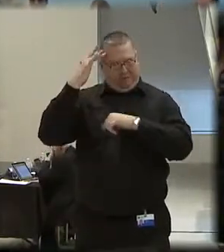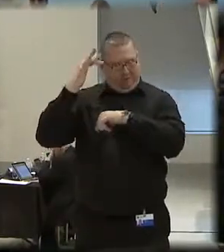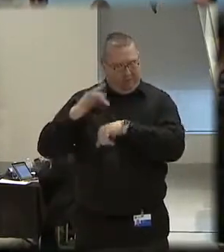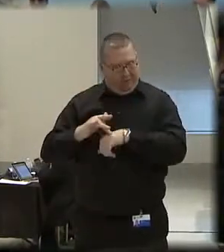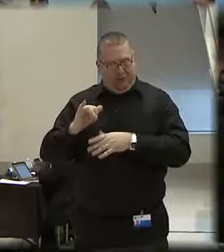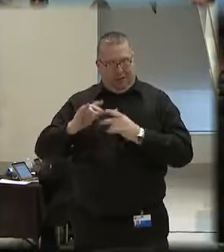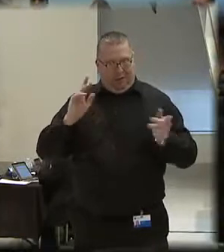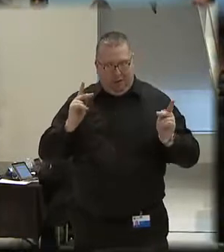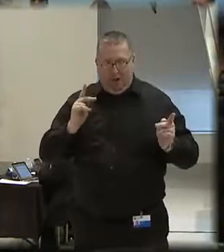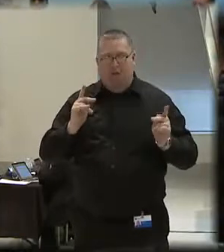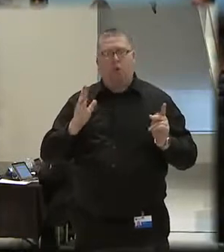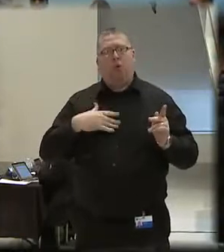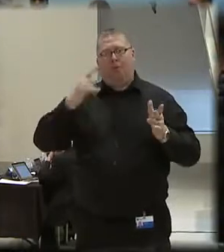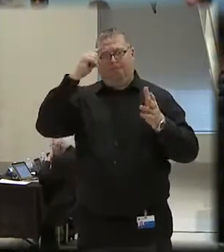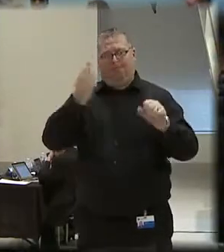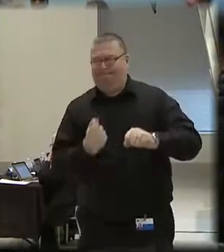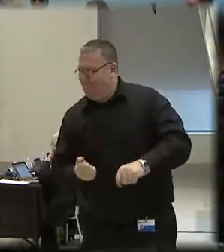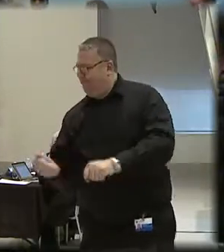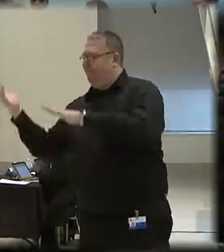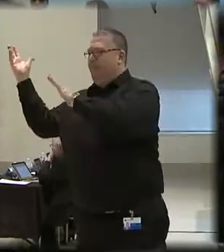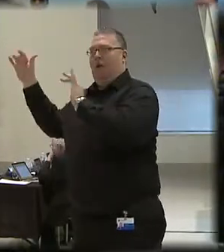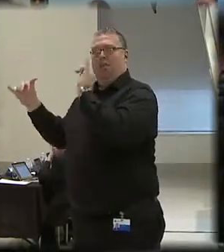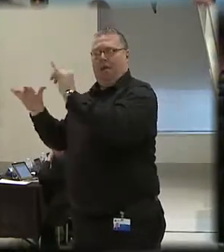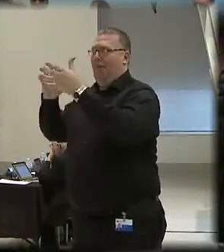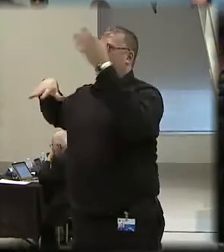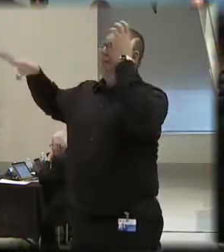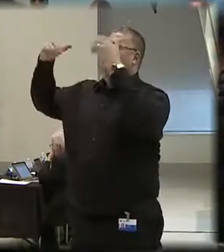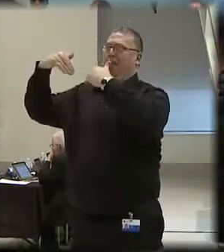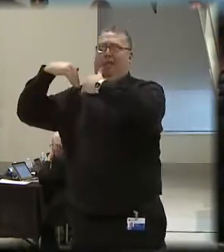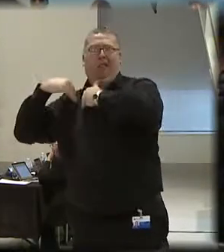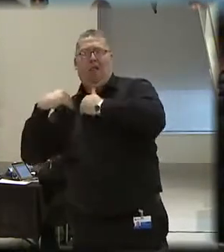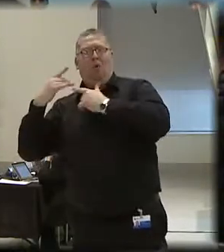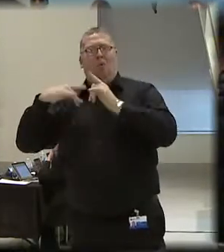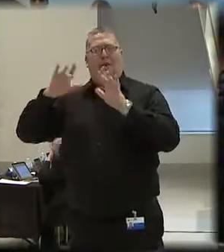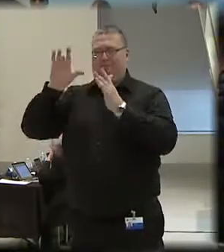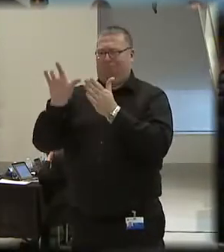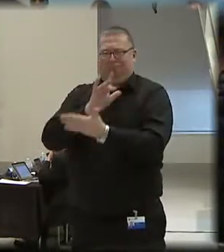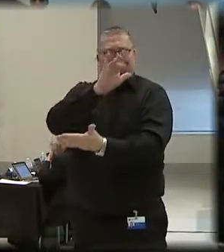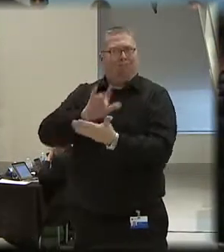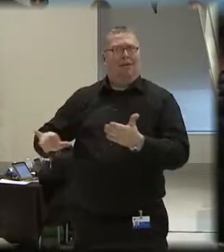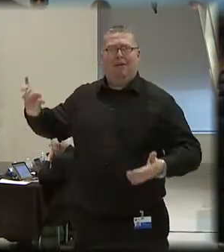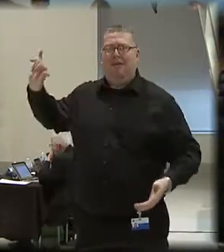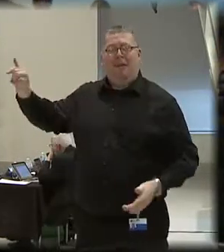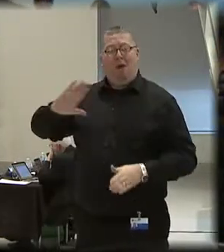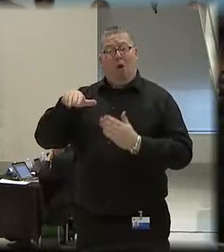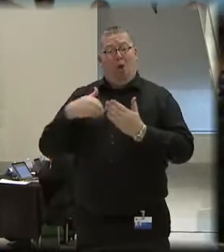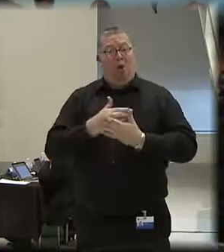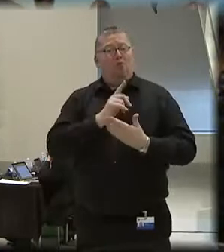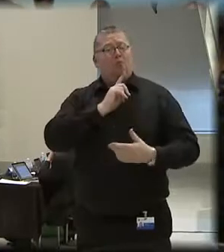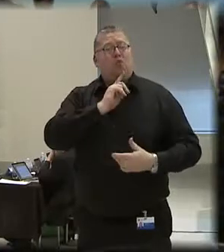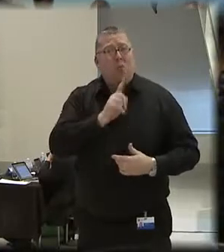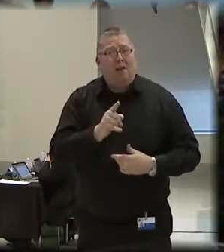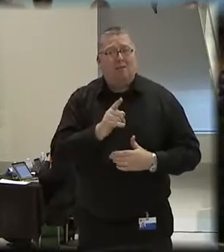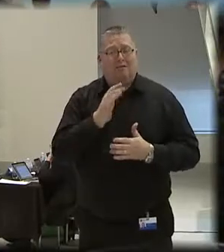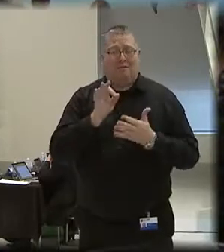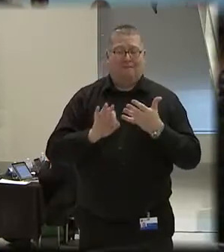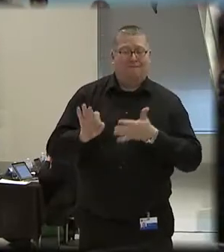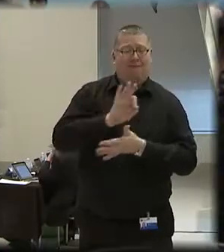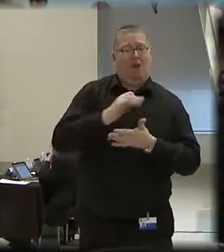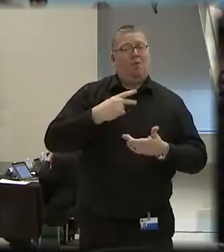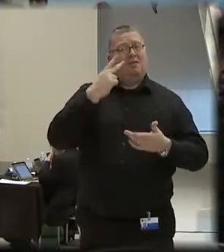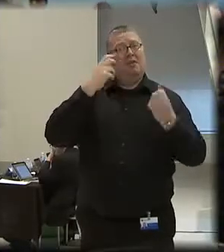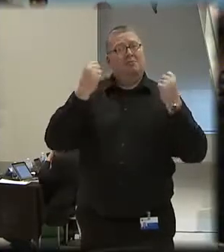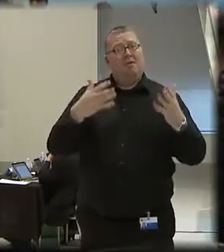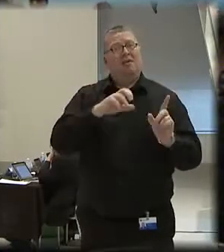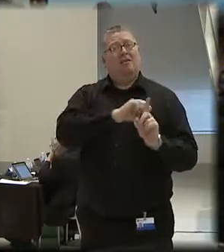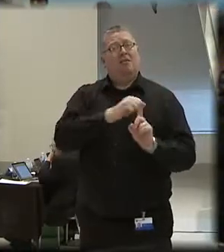sort of end this cloud that sometimes exists in these situations, or the very real factor that in many of these